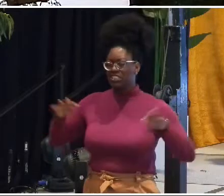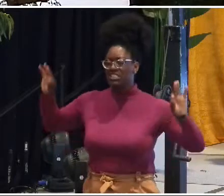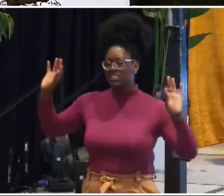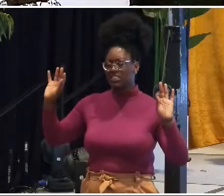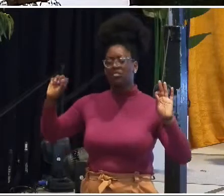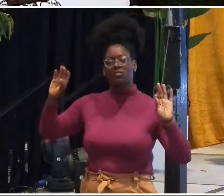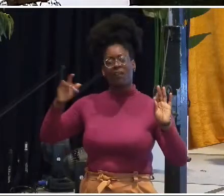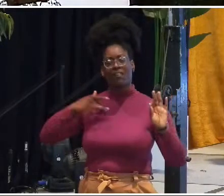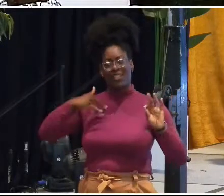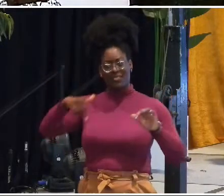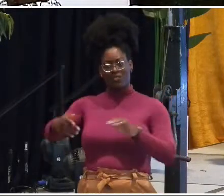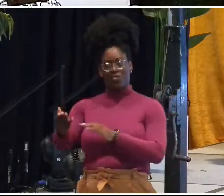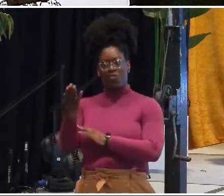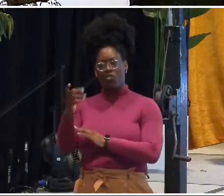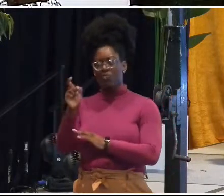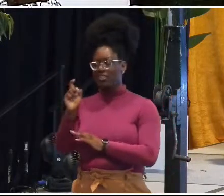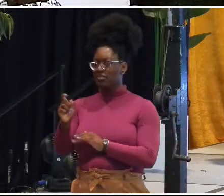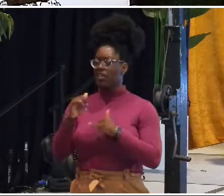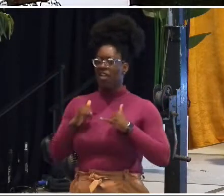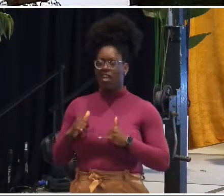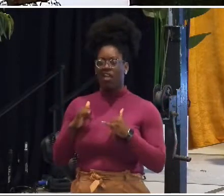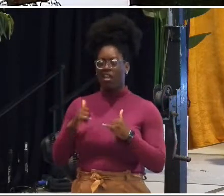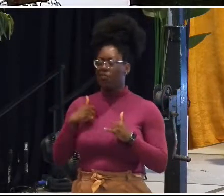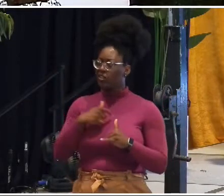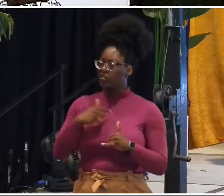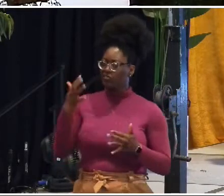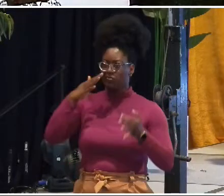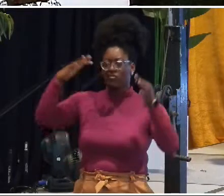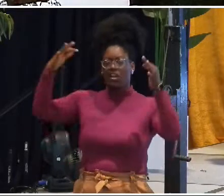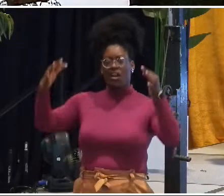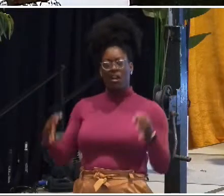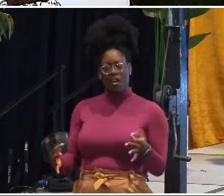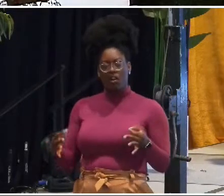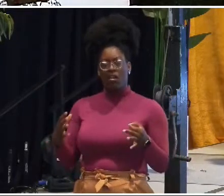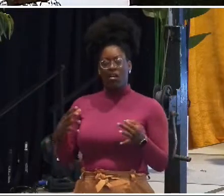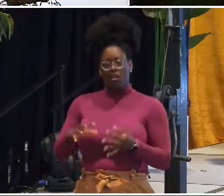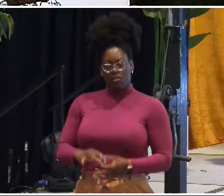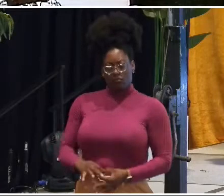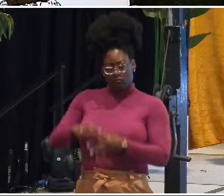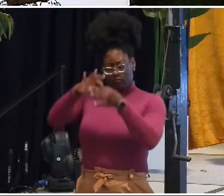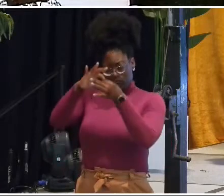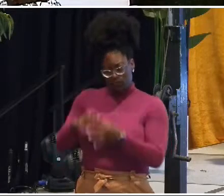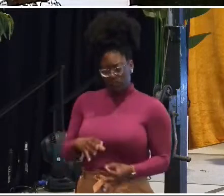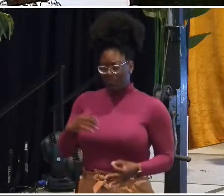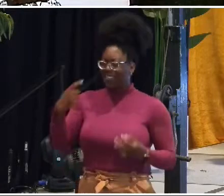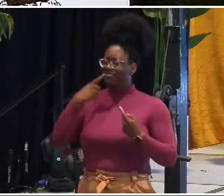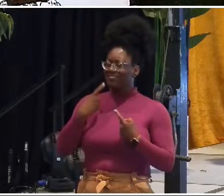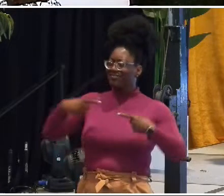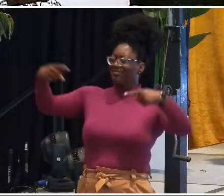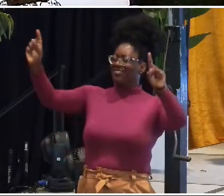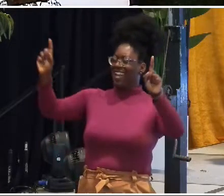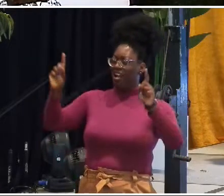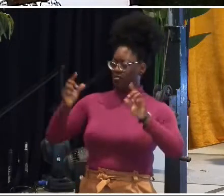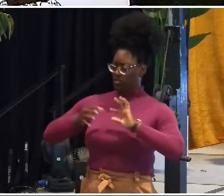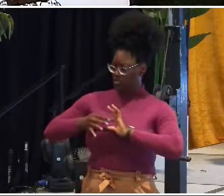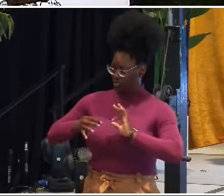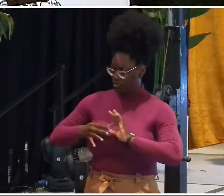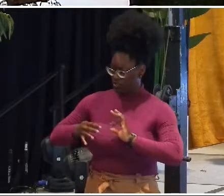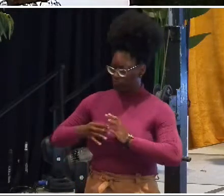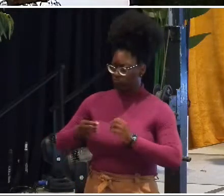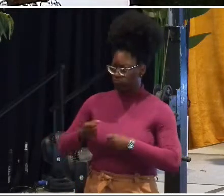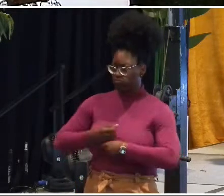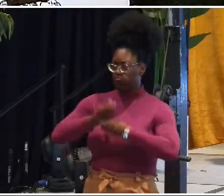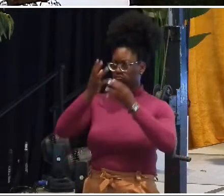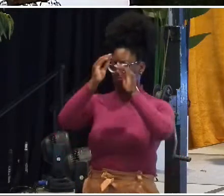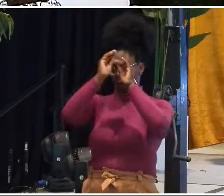declaration together. So before we get started, let's just ground, take a moment to feel your feet beneath you or the chair beneath